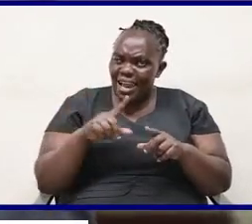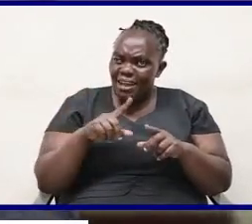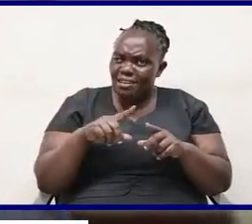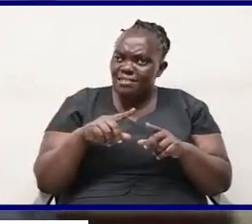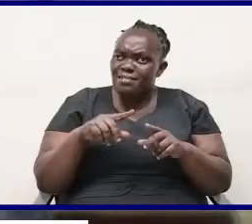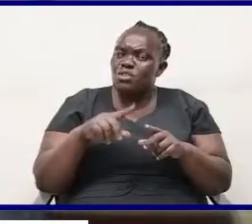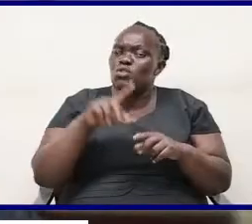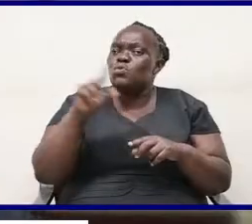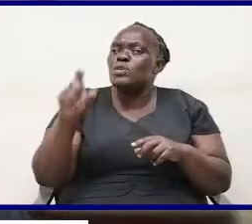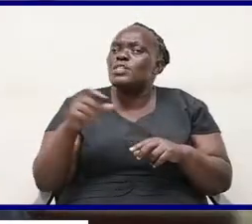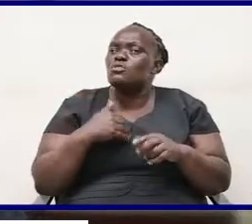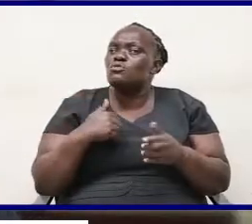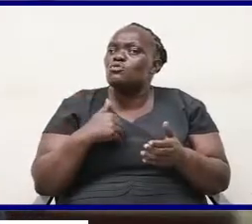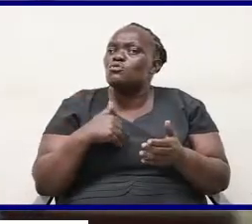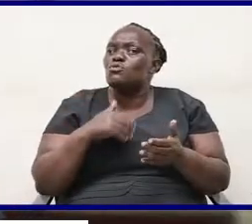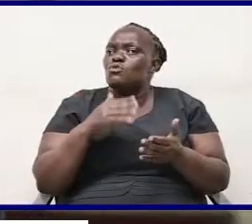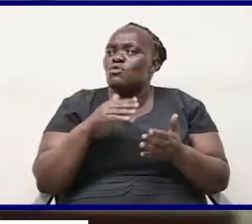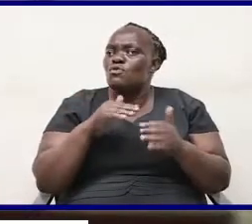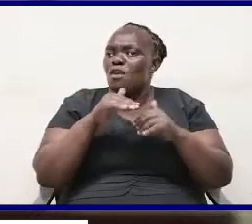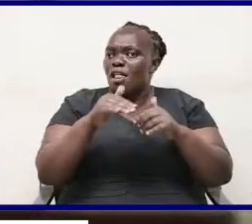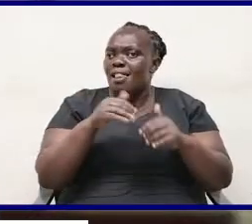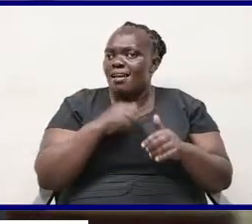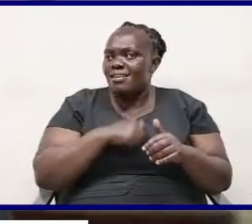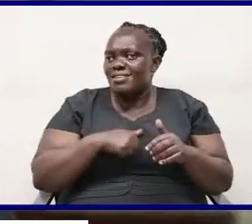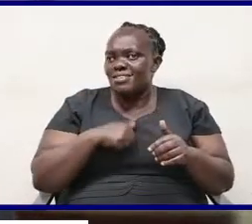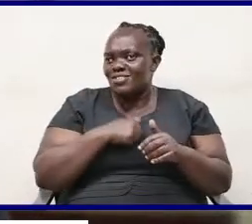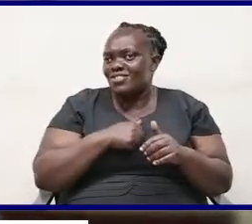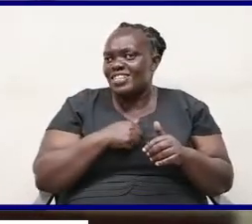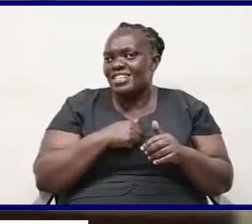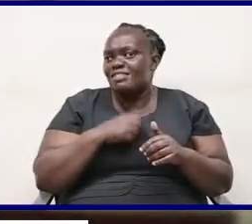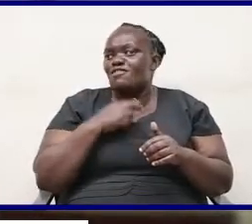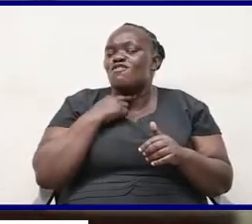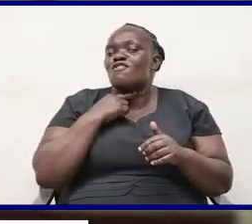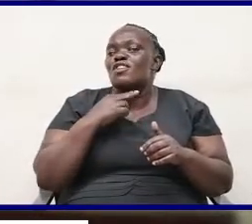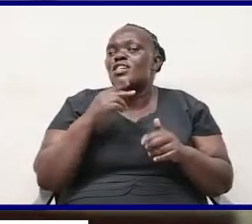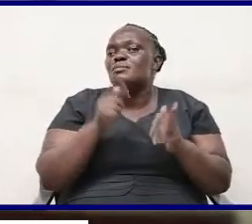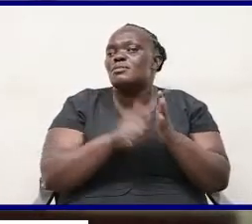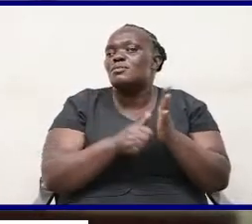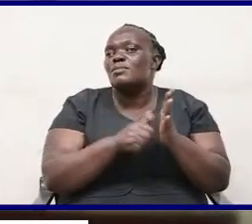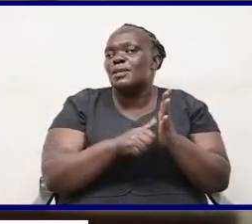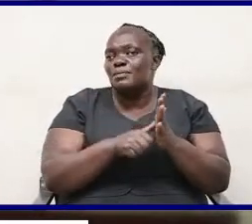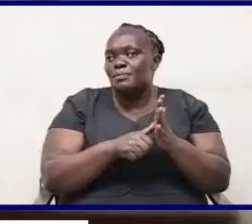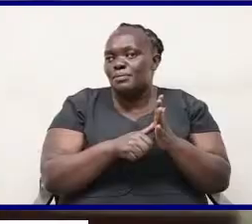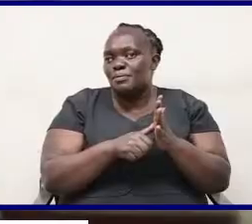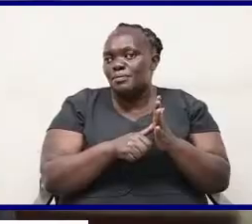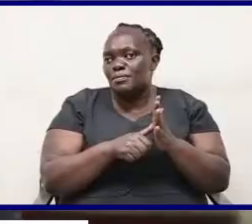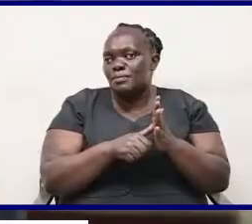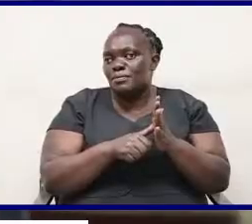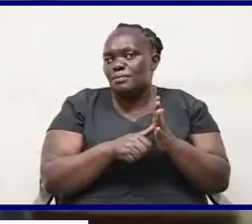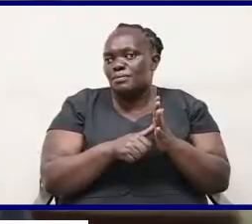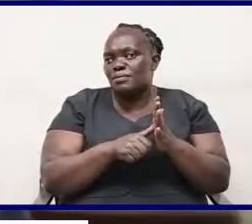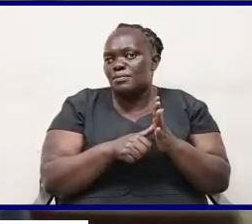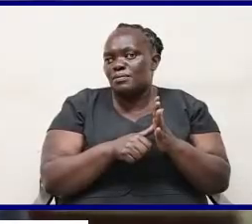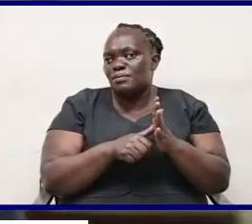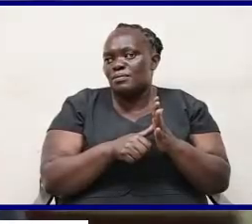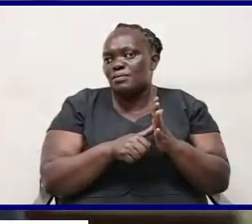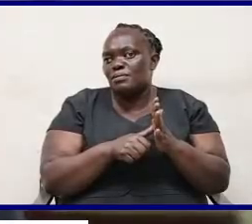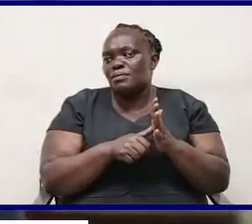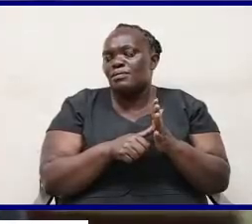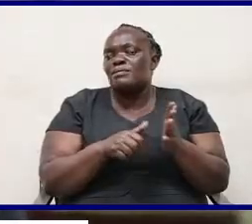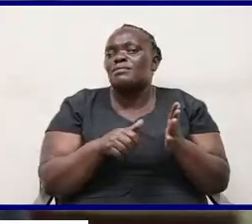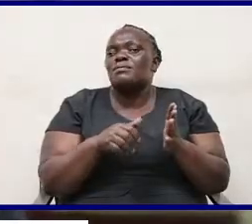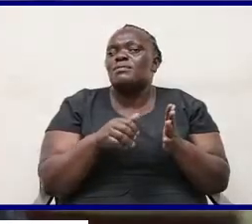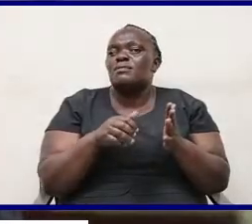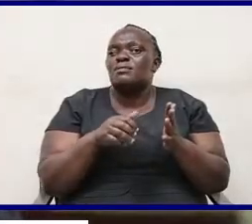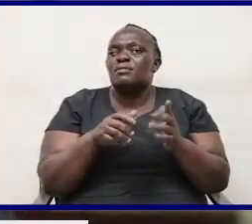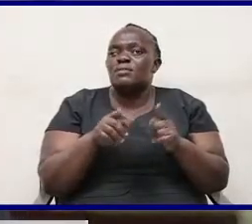is, will that trend follow for the subsequent IPOs for parastatals or the private companies? And